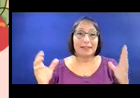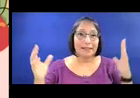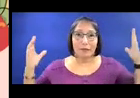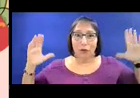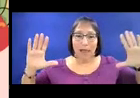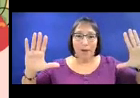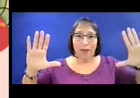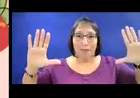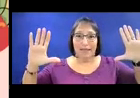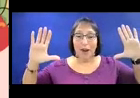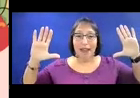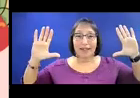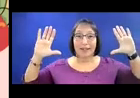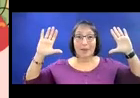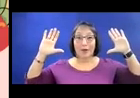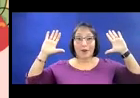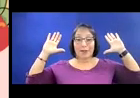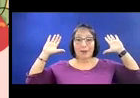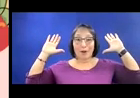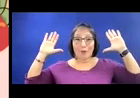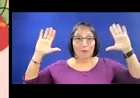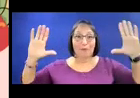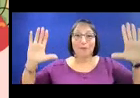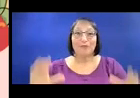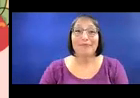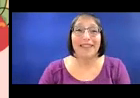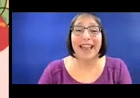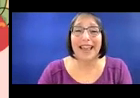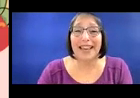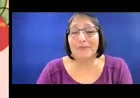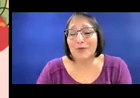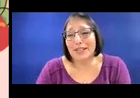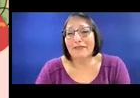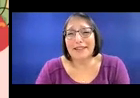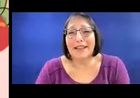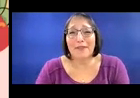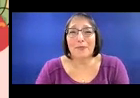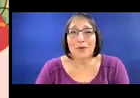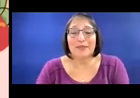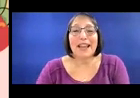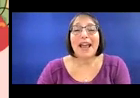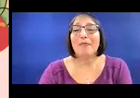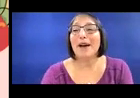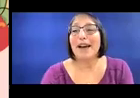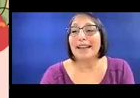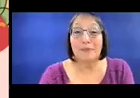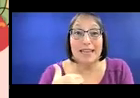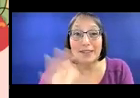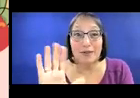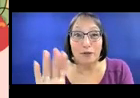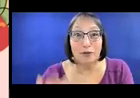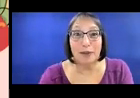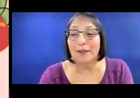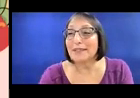virtual backgrounds means our hands disappear. So, some students like to fuzz out their rooms. But, for me,